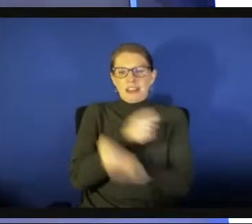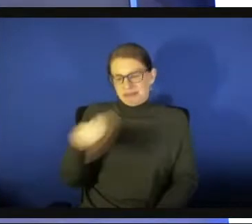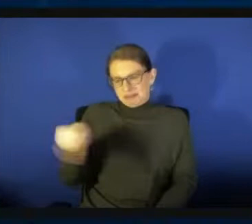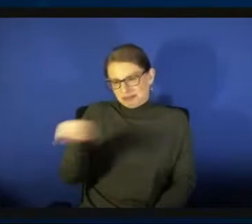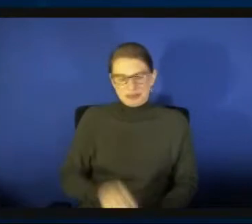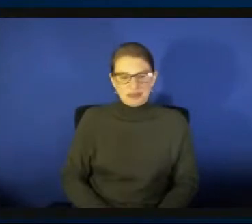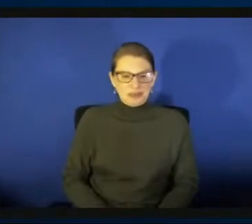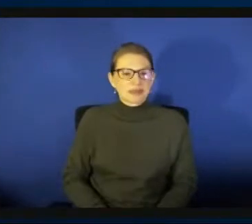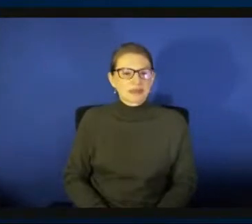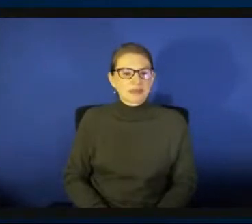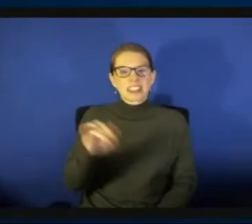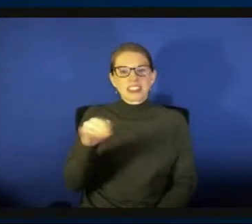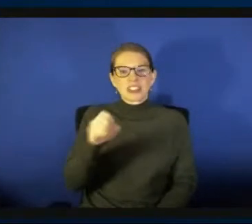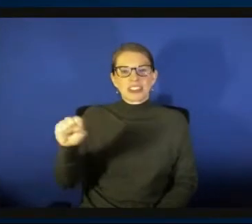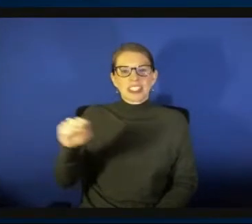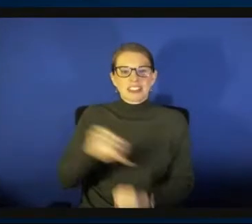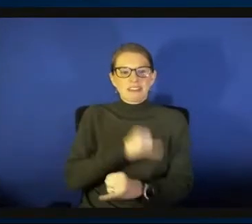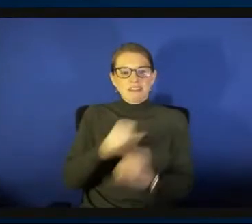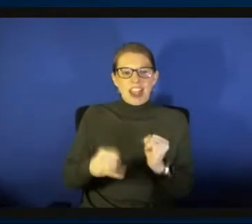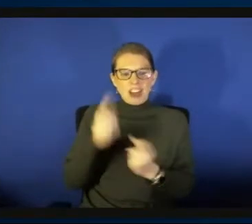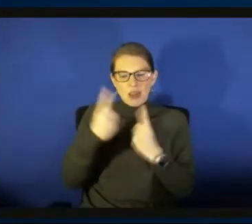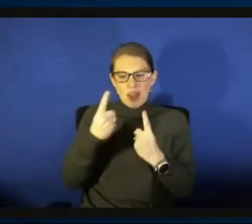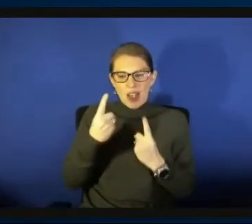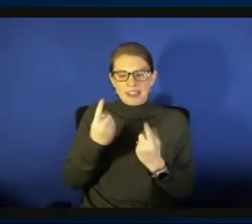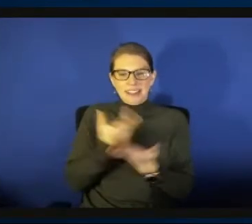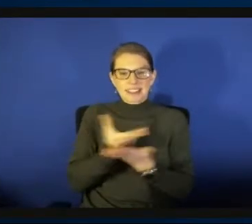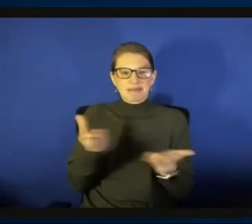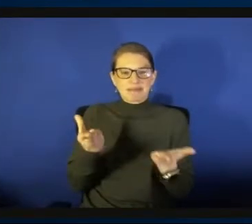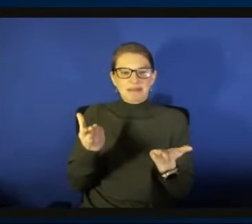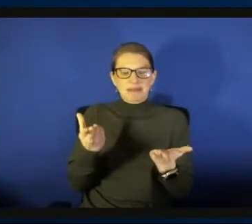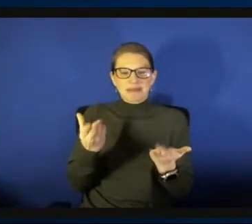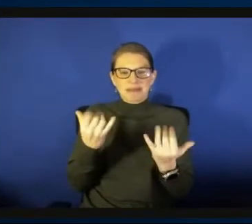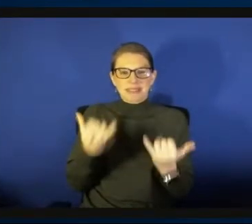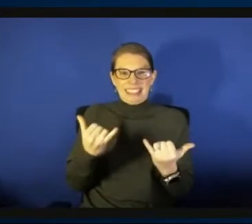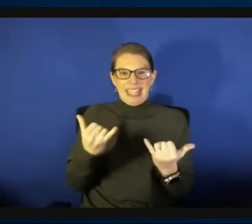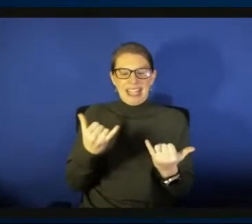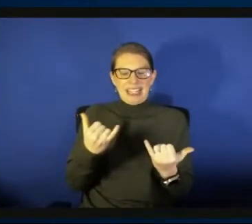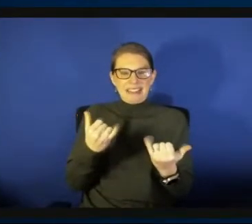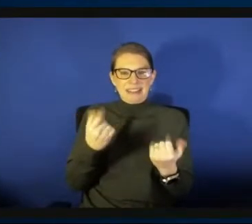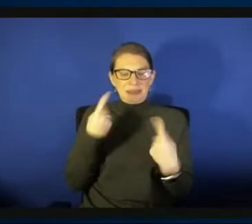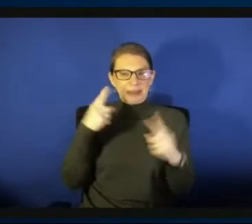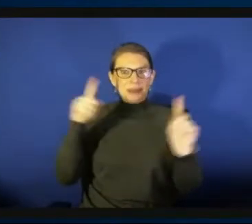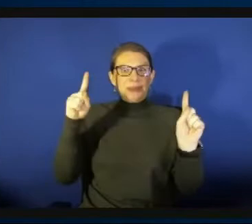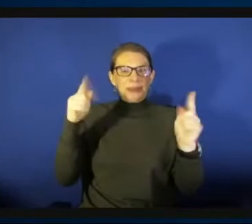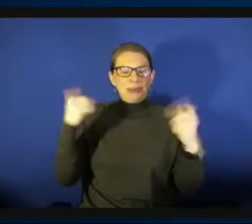for the final thoughts out on this historic day. Jess?